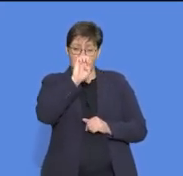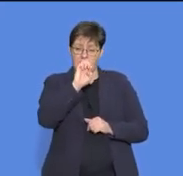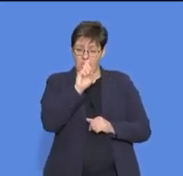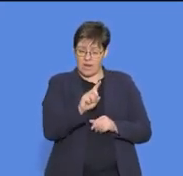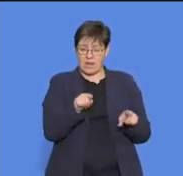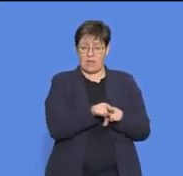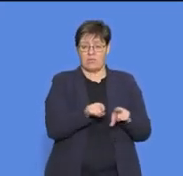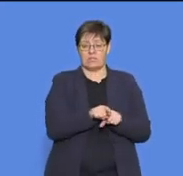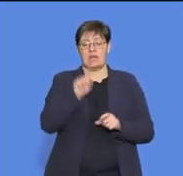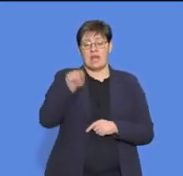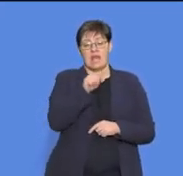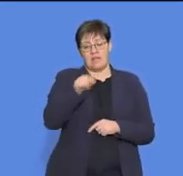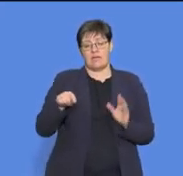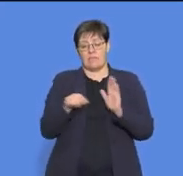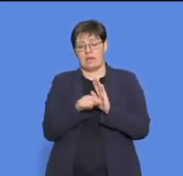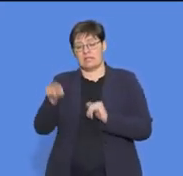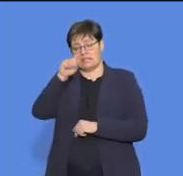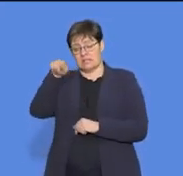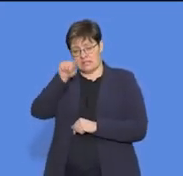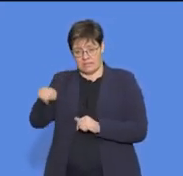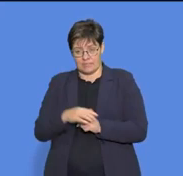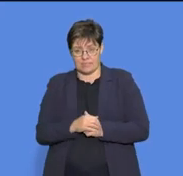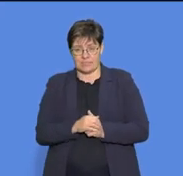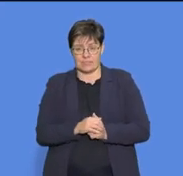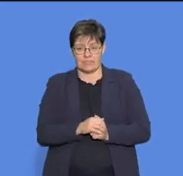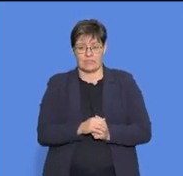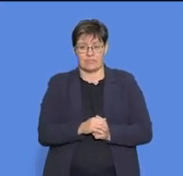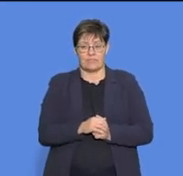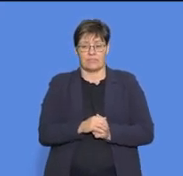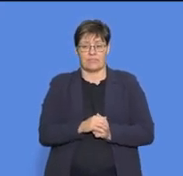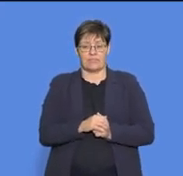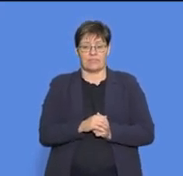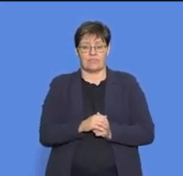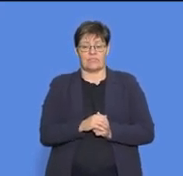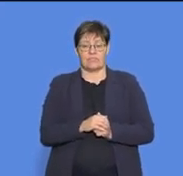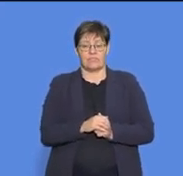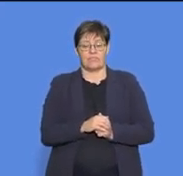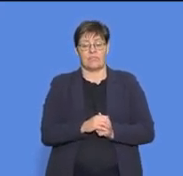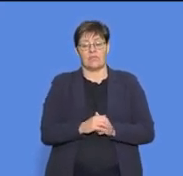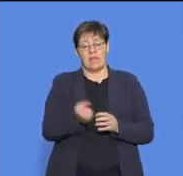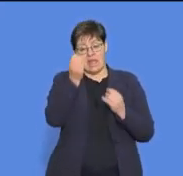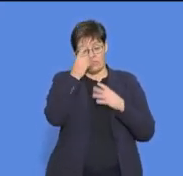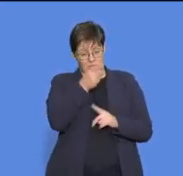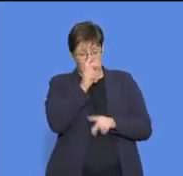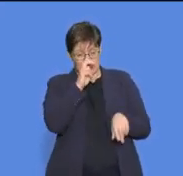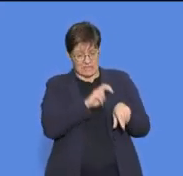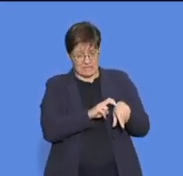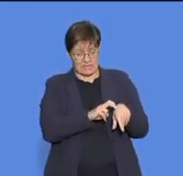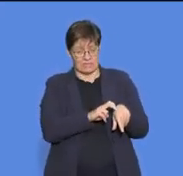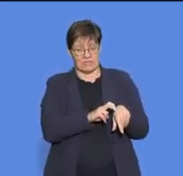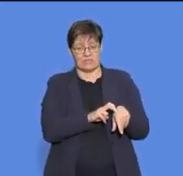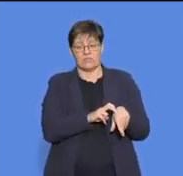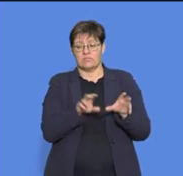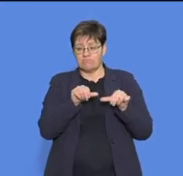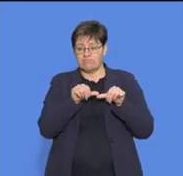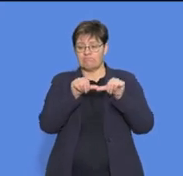And so therefore, E1 is equal to alpha minus theta. Now we're going to need that